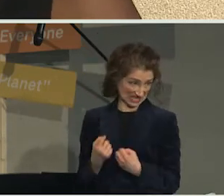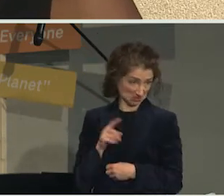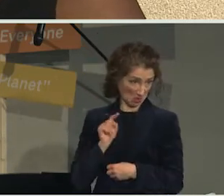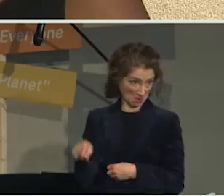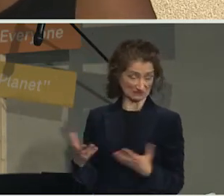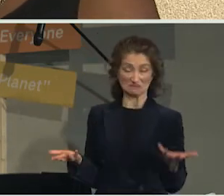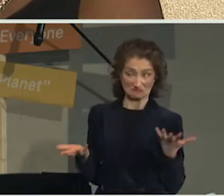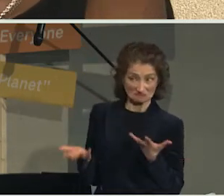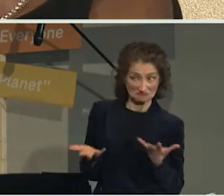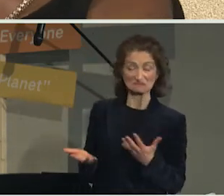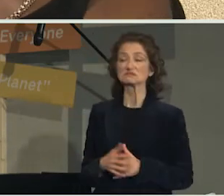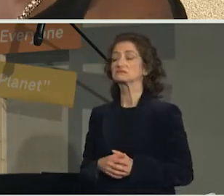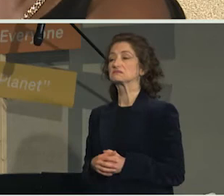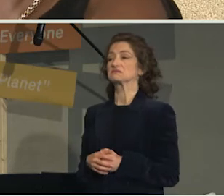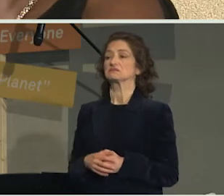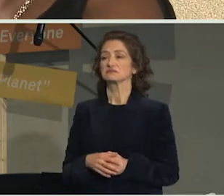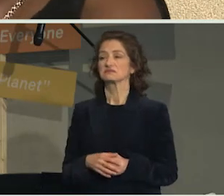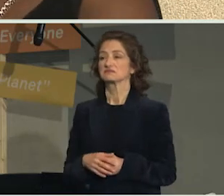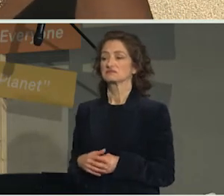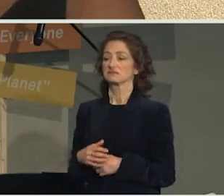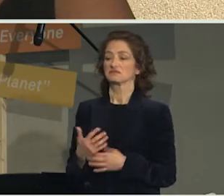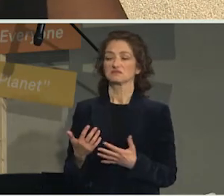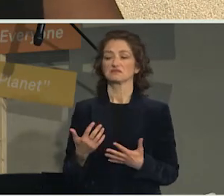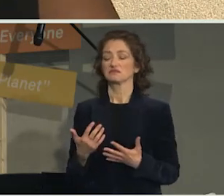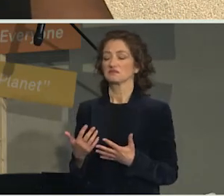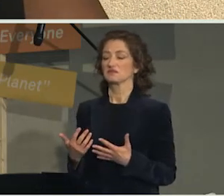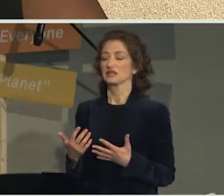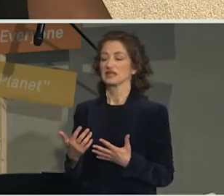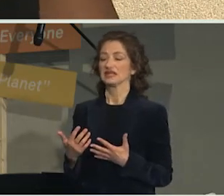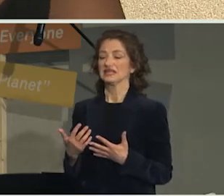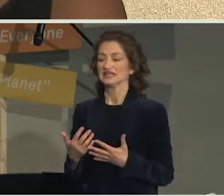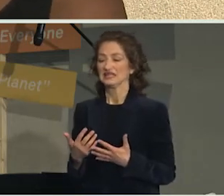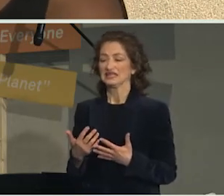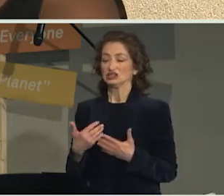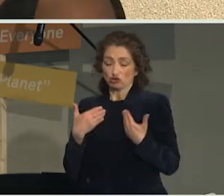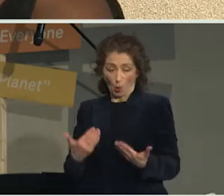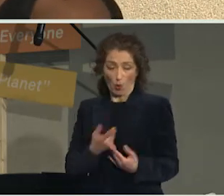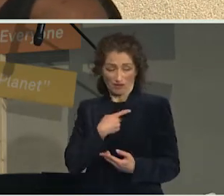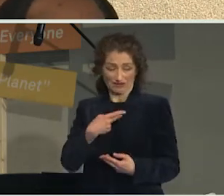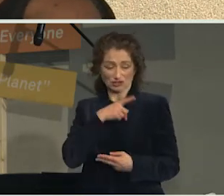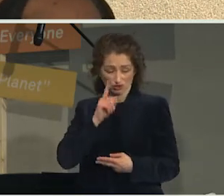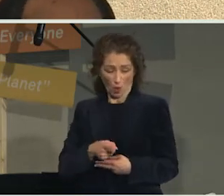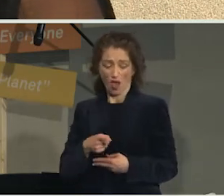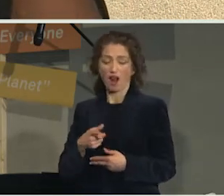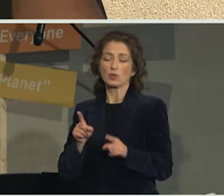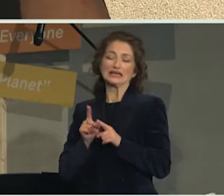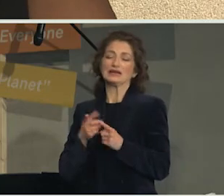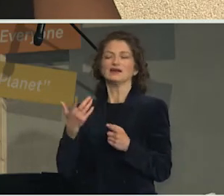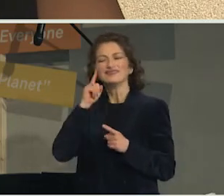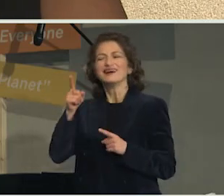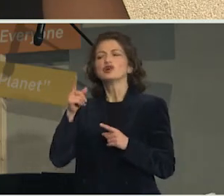that a visit to a place where even our host was the exception was the ideal way to celebrate the law school